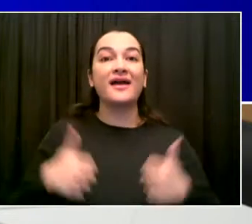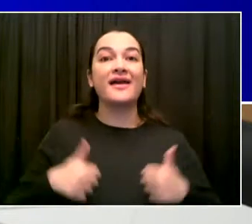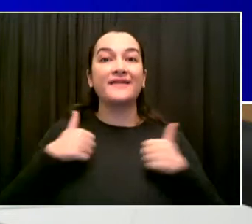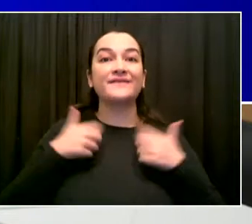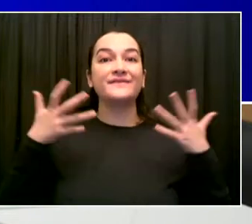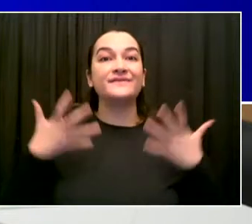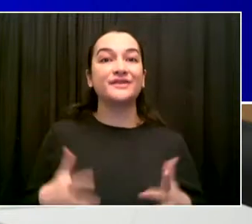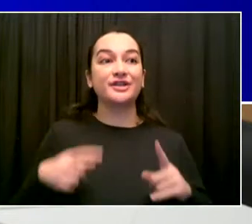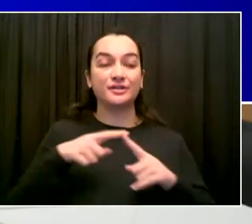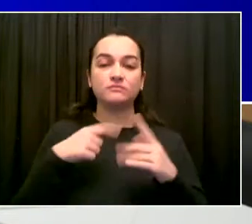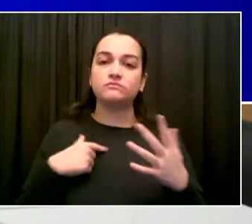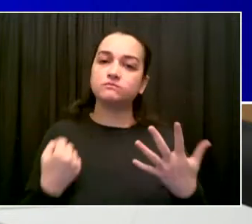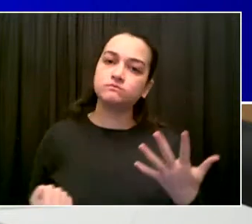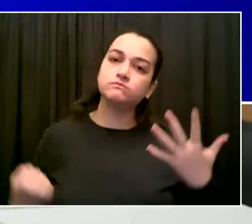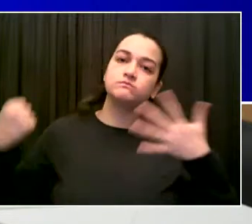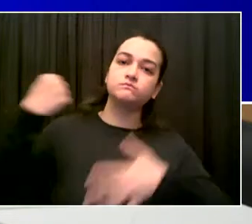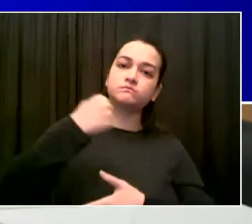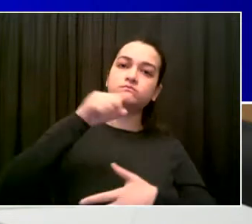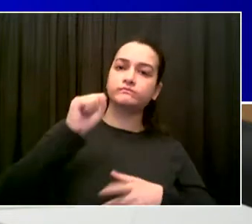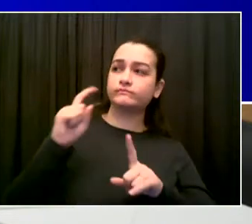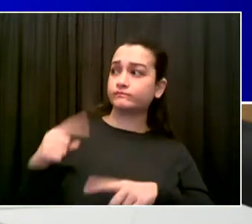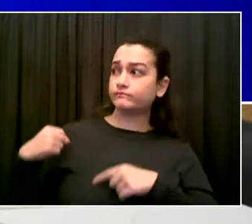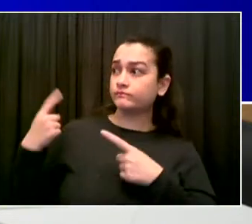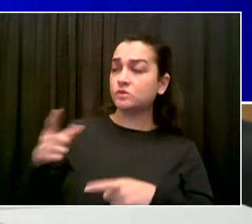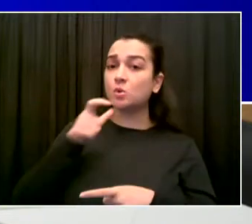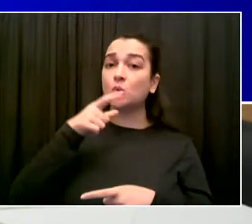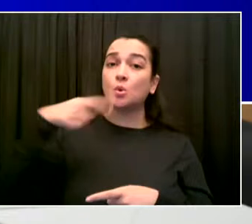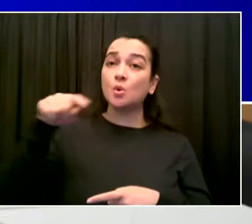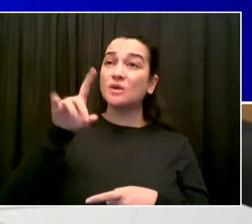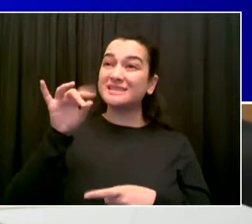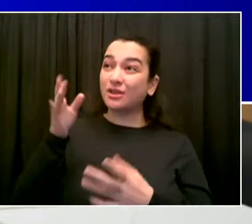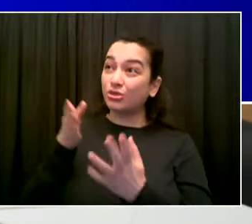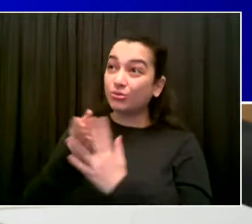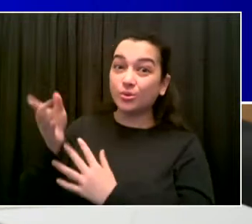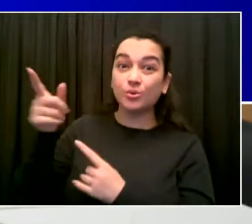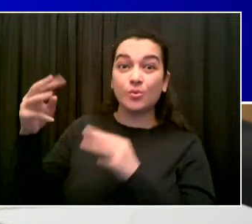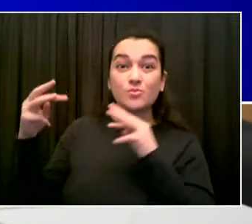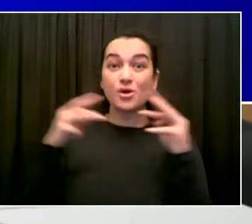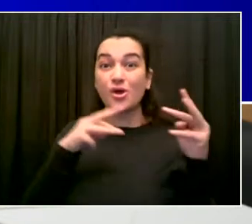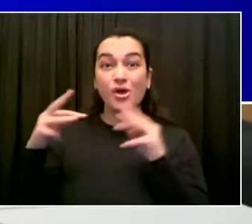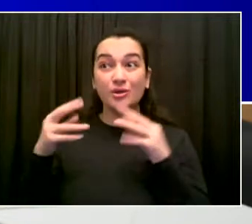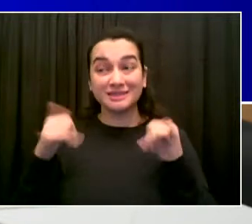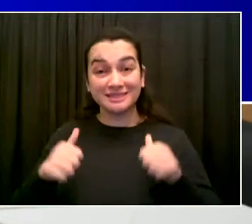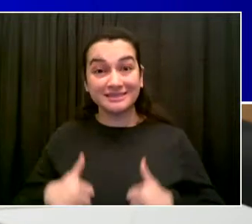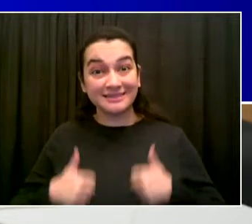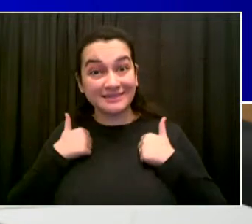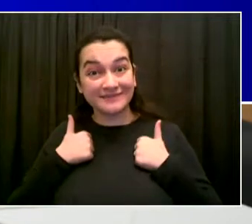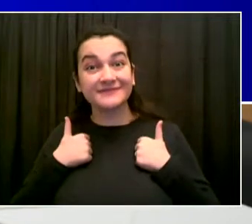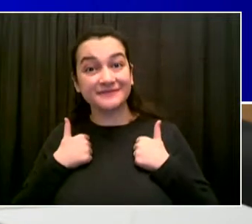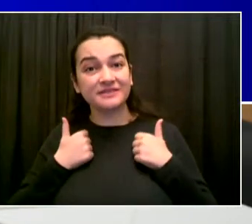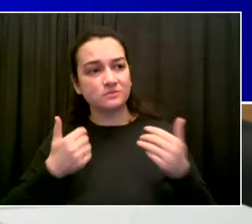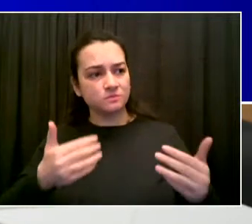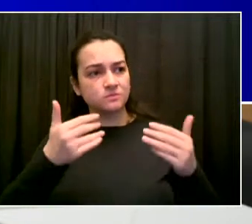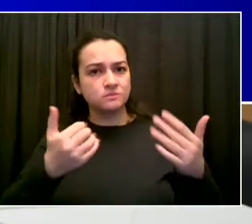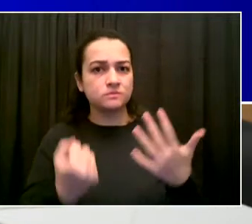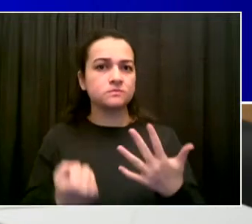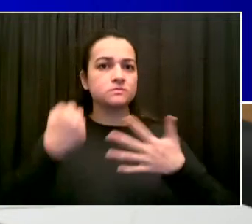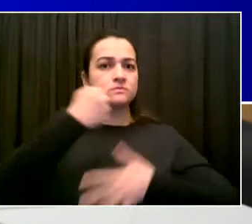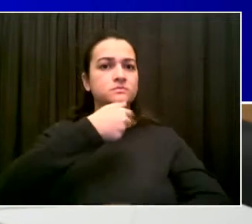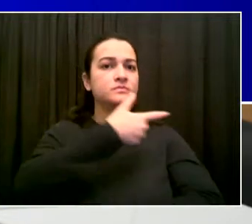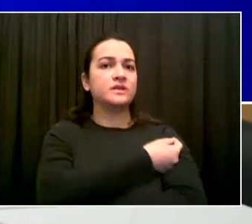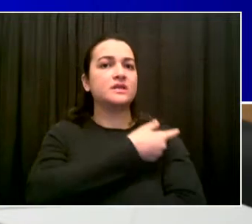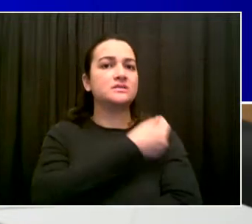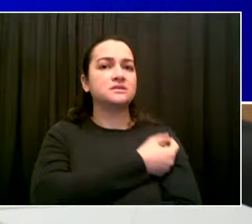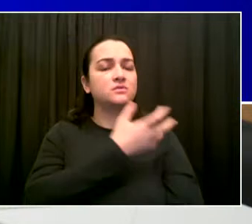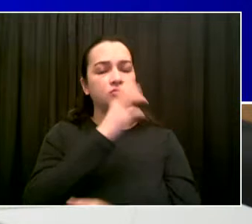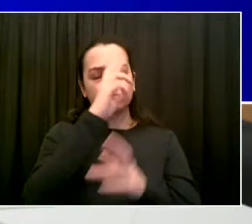tremendous partnership in helping us achieve this. More than 2,700 vaccinations so far of Holocaust survivors,